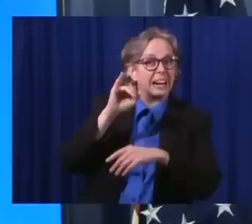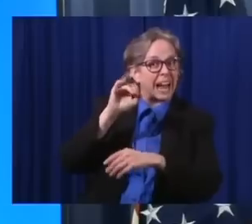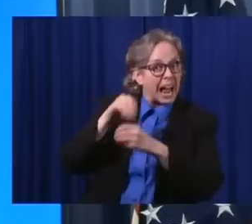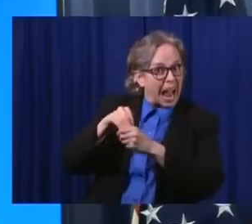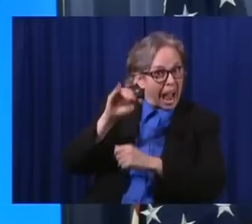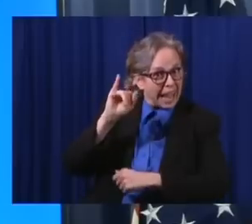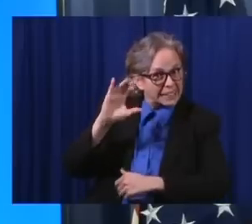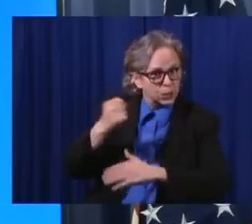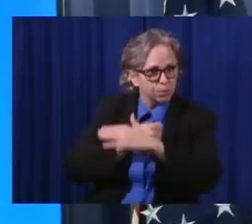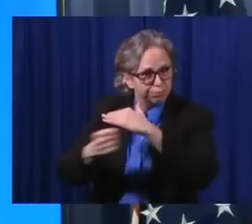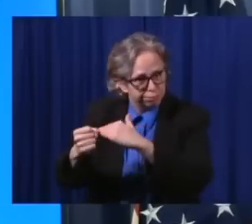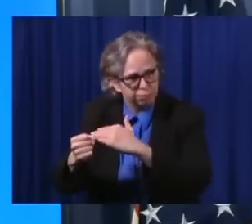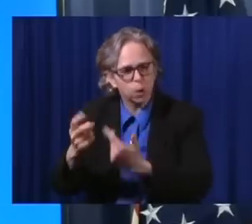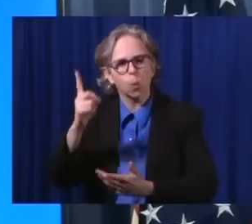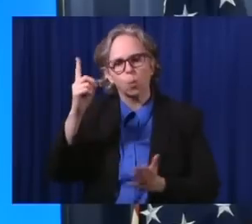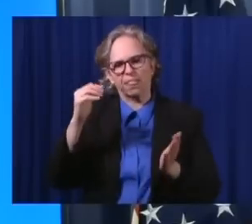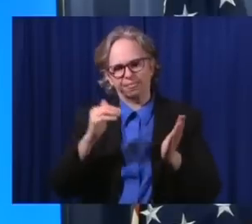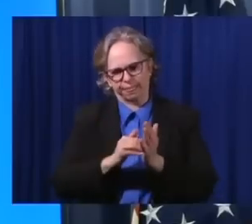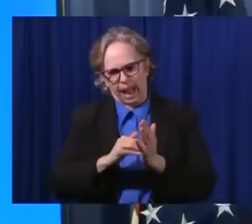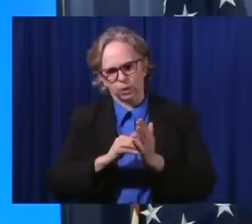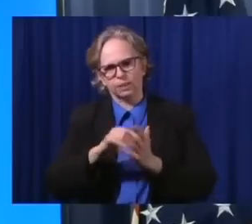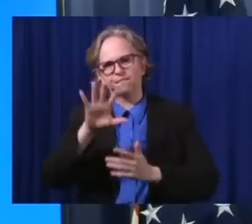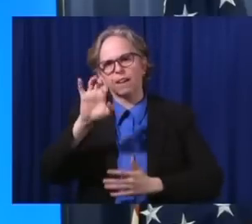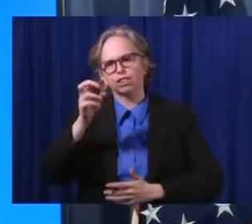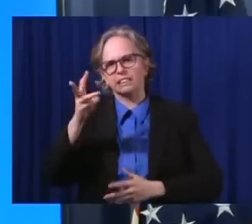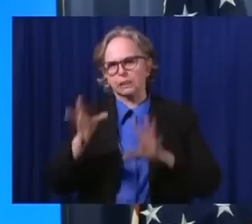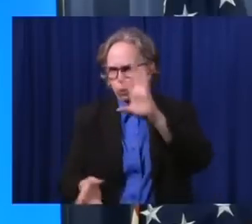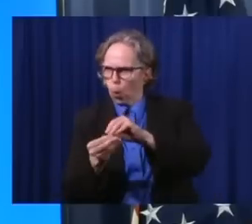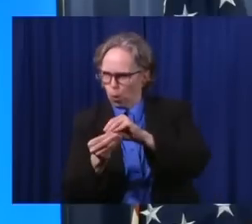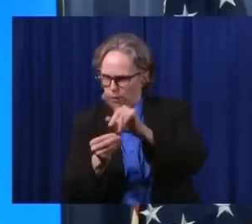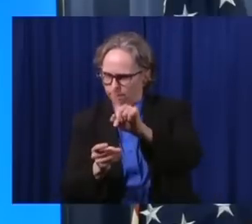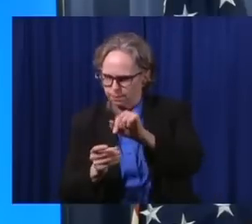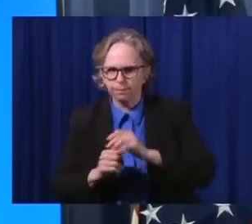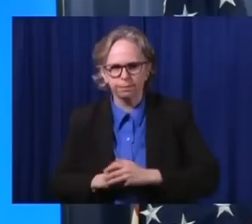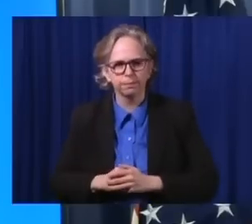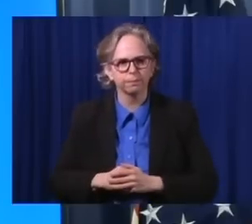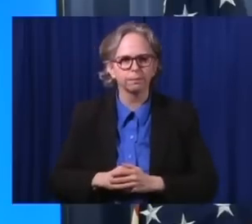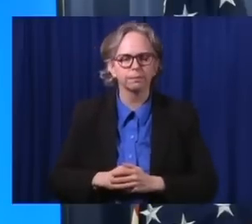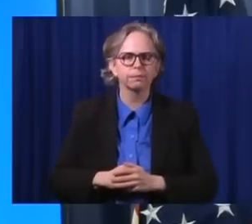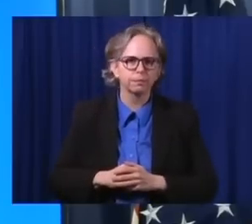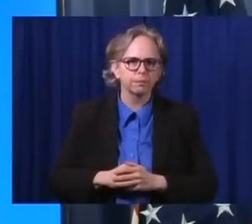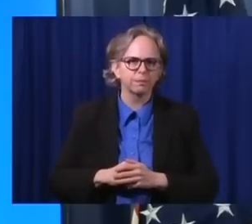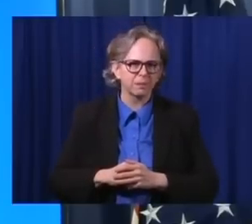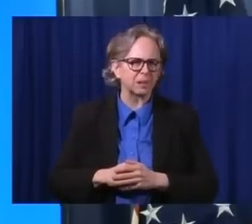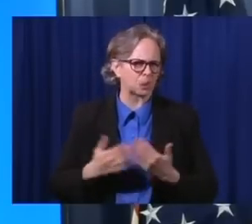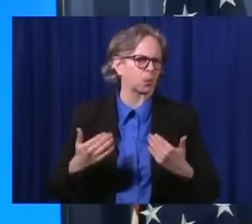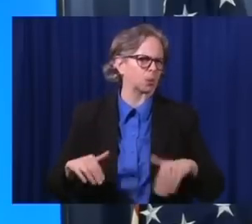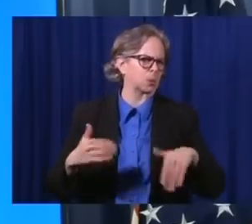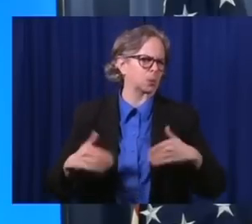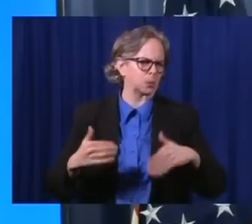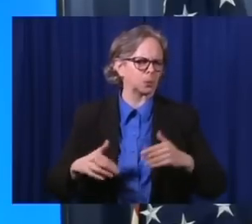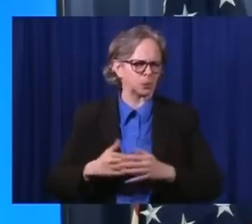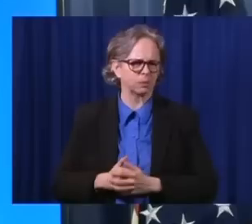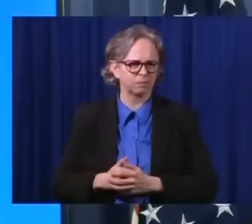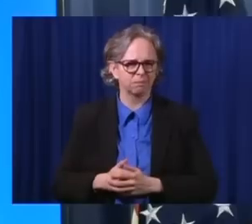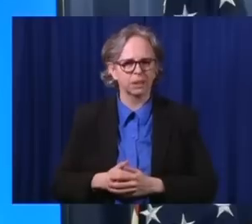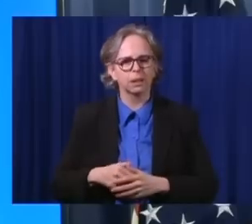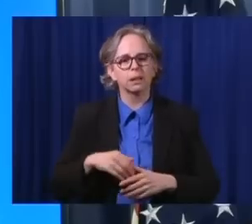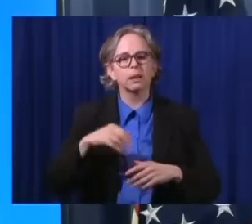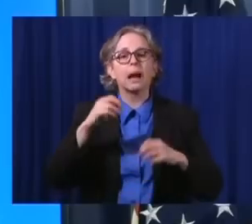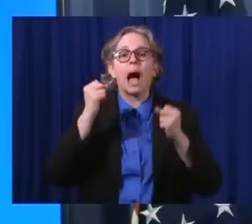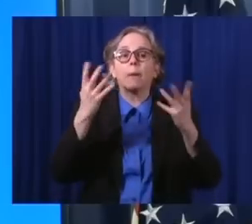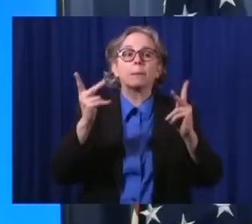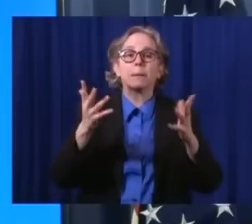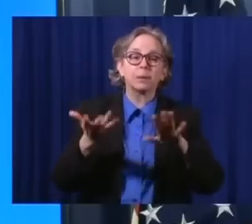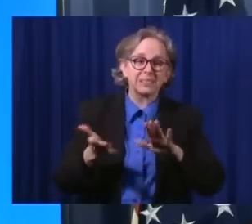at 1,516 individuals, again, total historic. And the number of deaths in Ohio